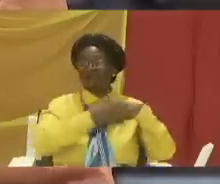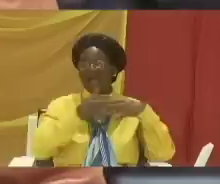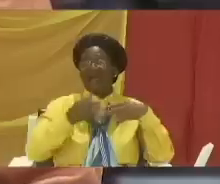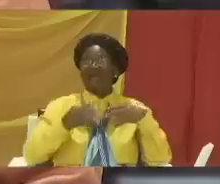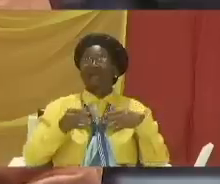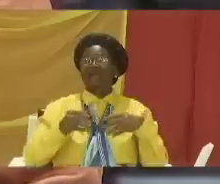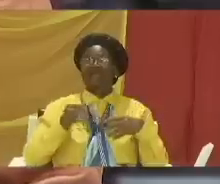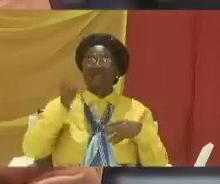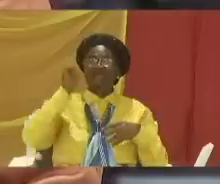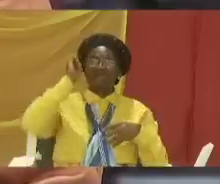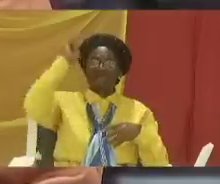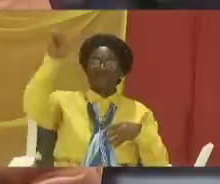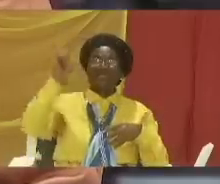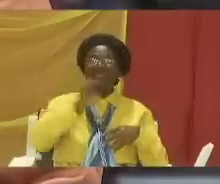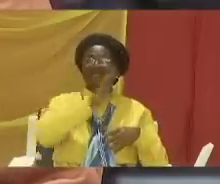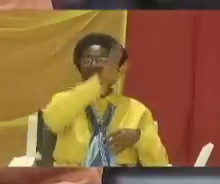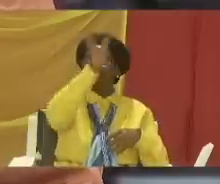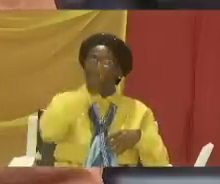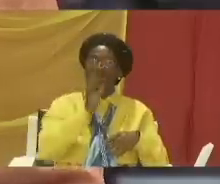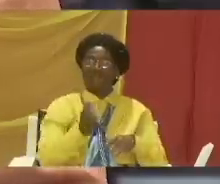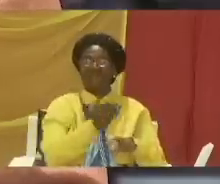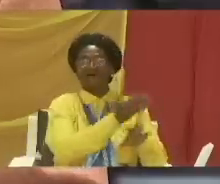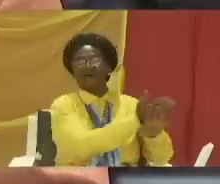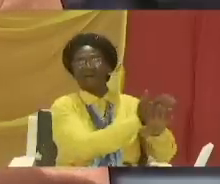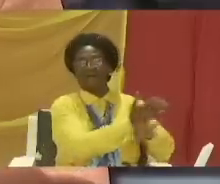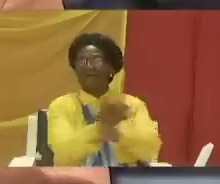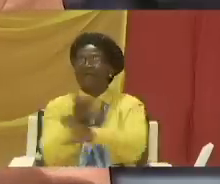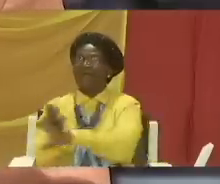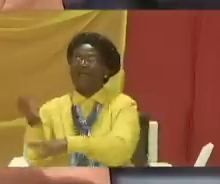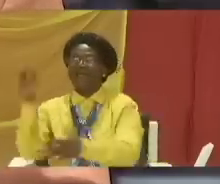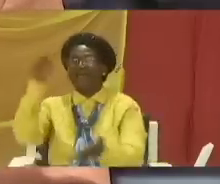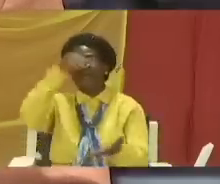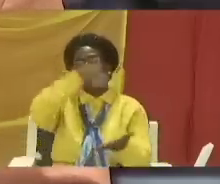He never begged again.